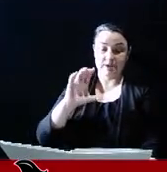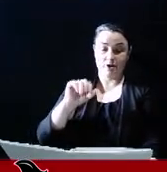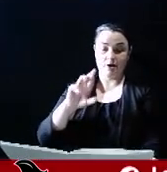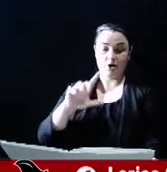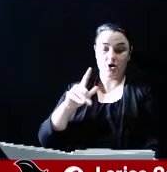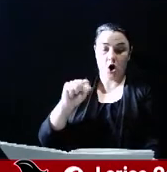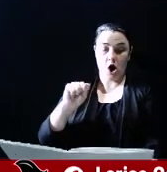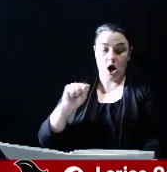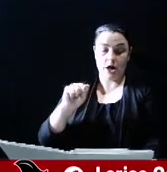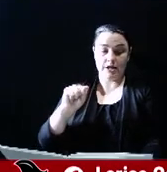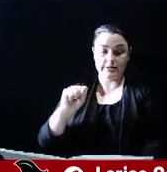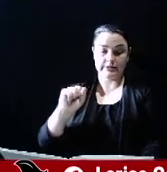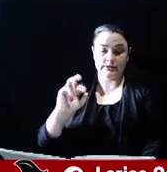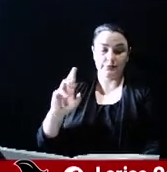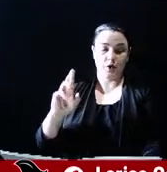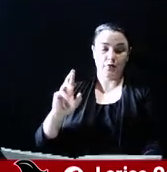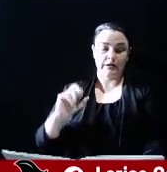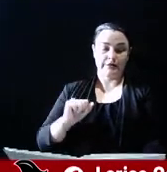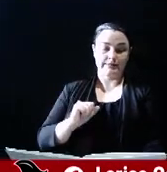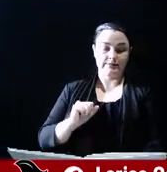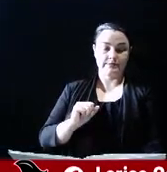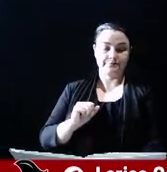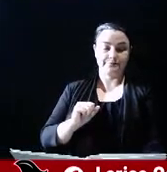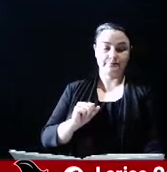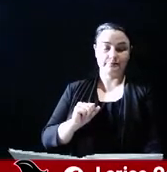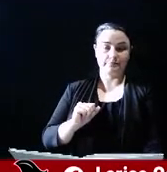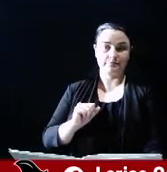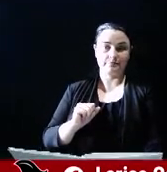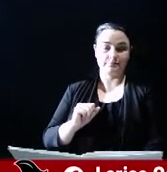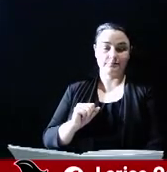Carlos Raul Rodriguez.